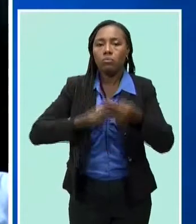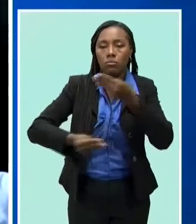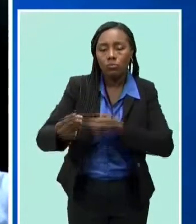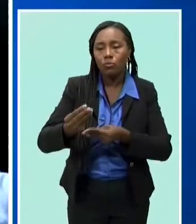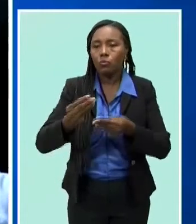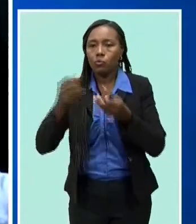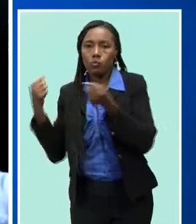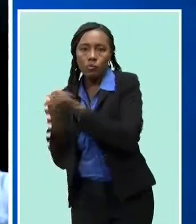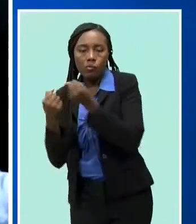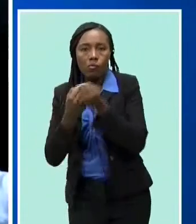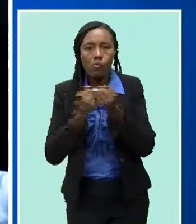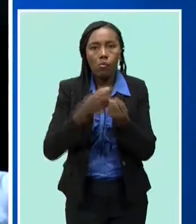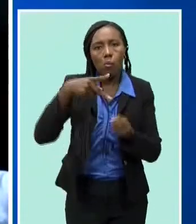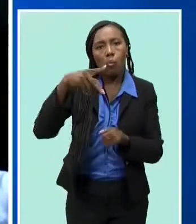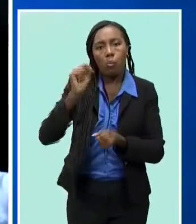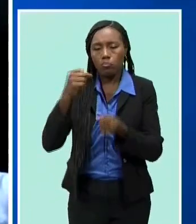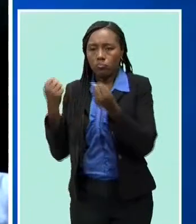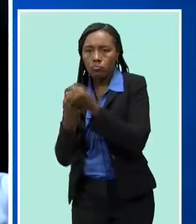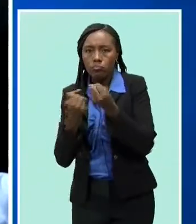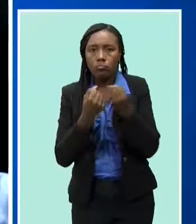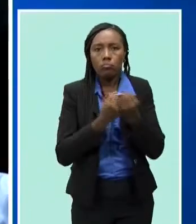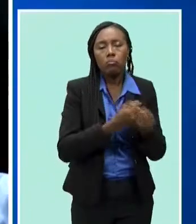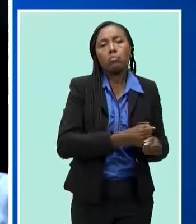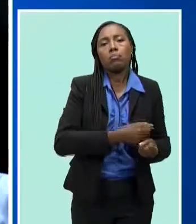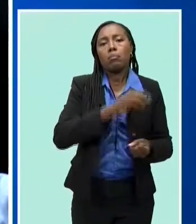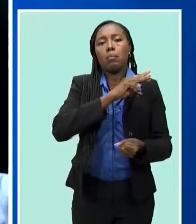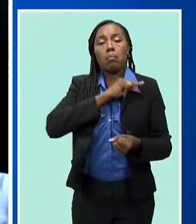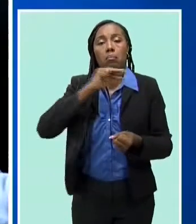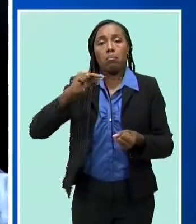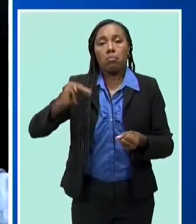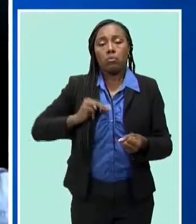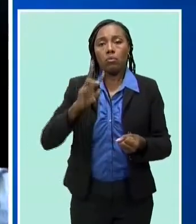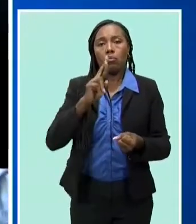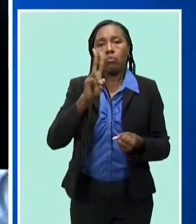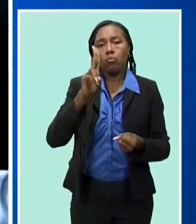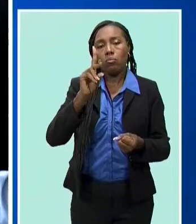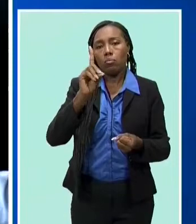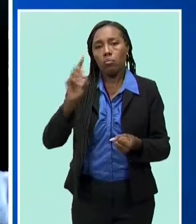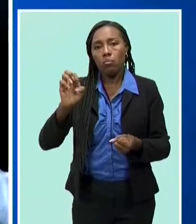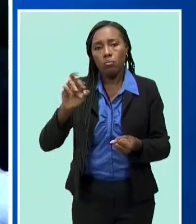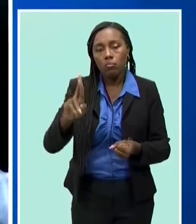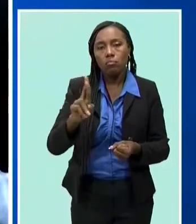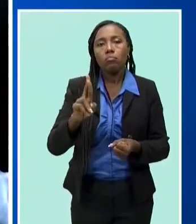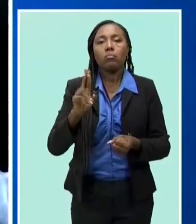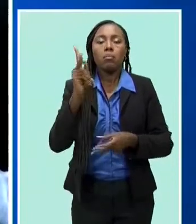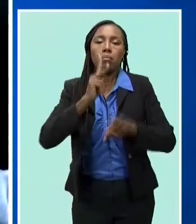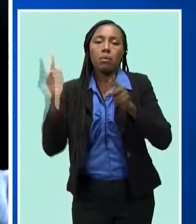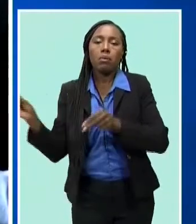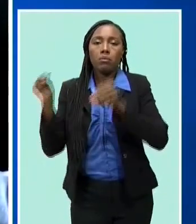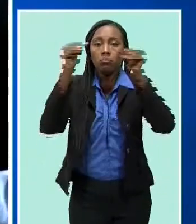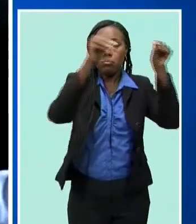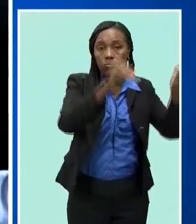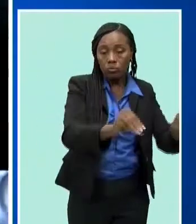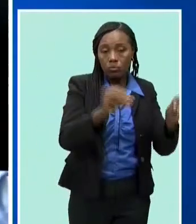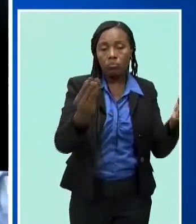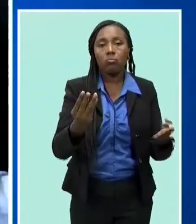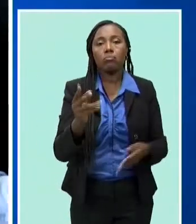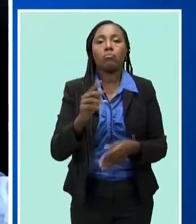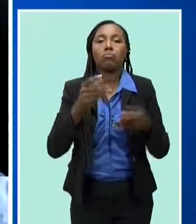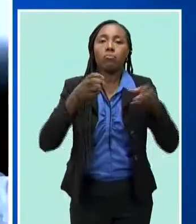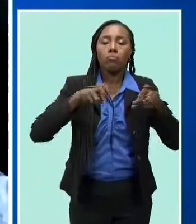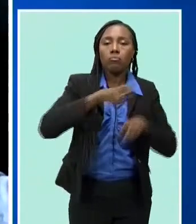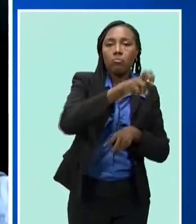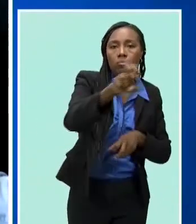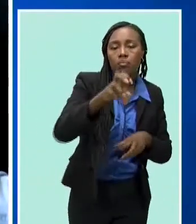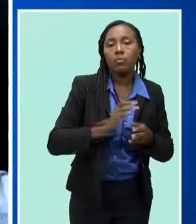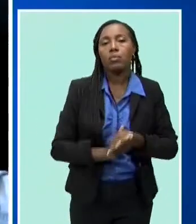PS, Minister Walcott, PS, Rudder, the Ministry of Tourism and International Transport. Indeed, I left